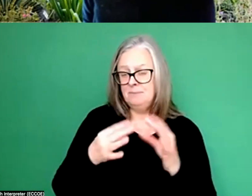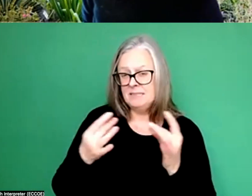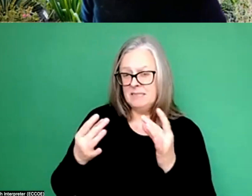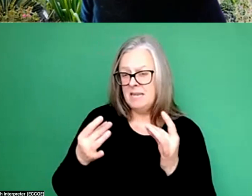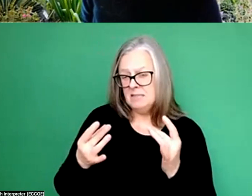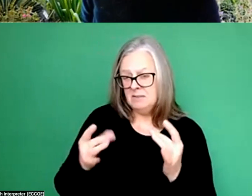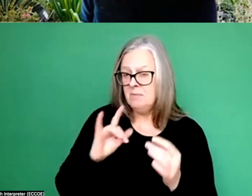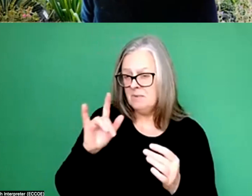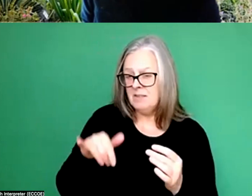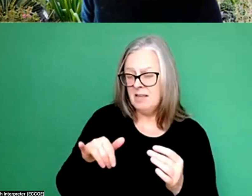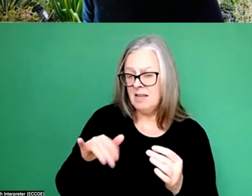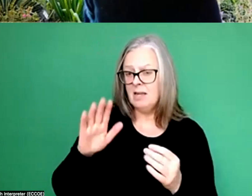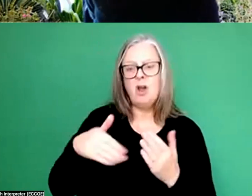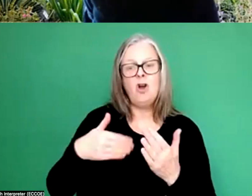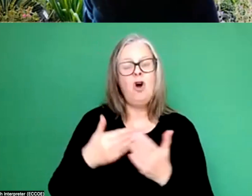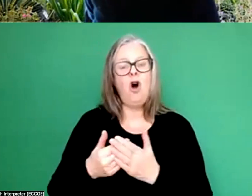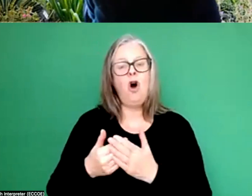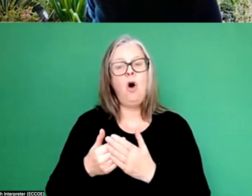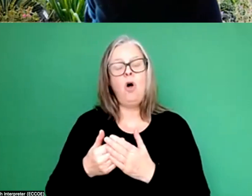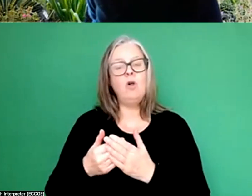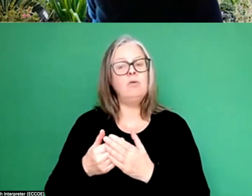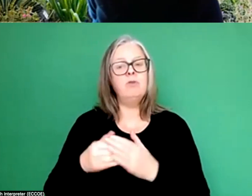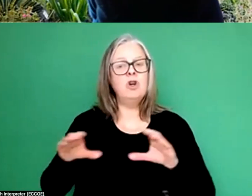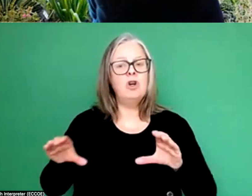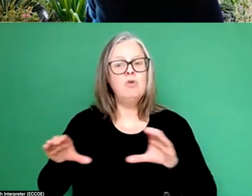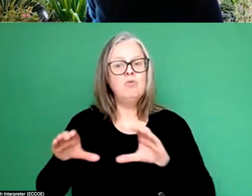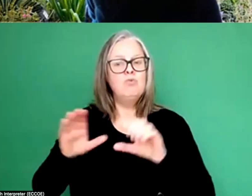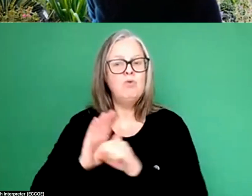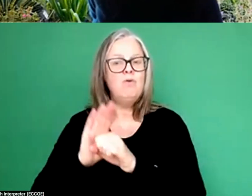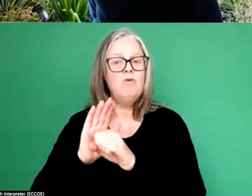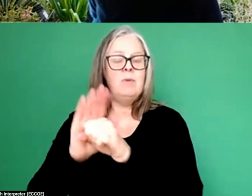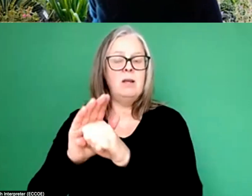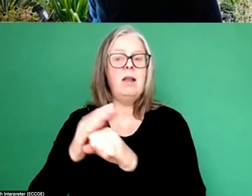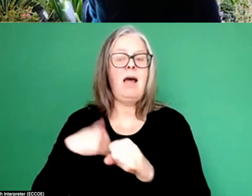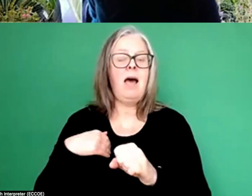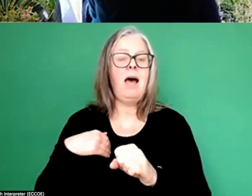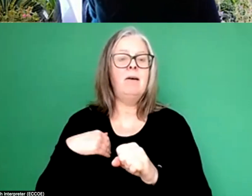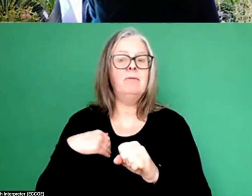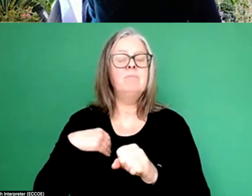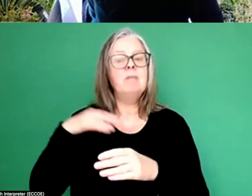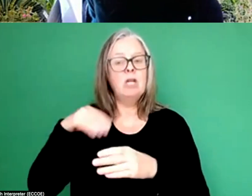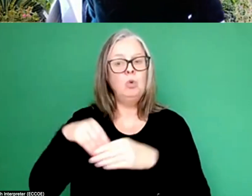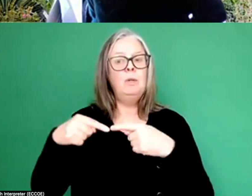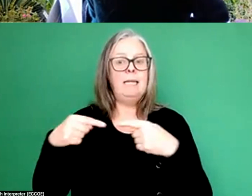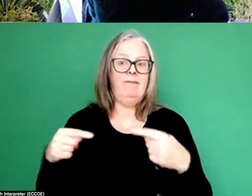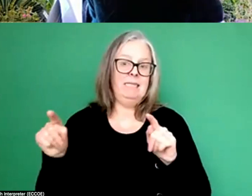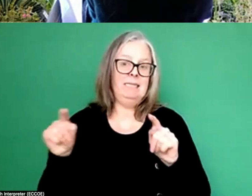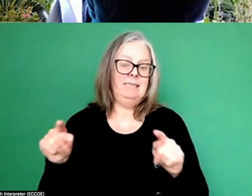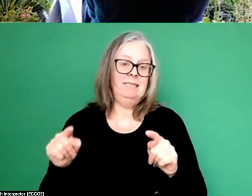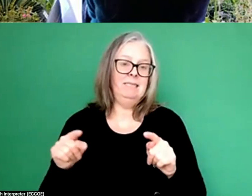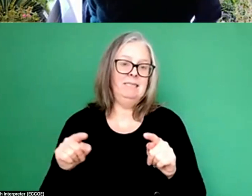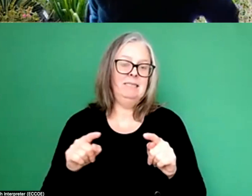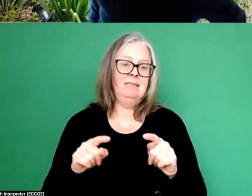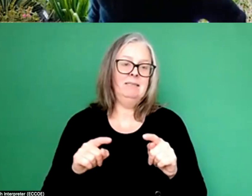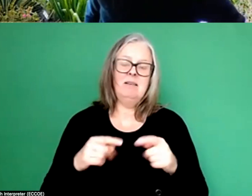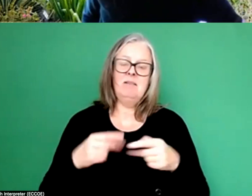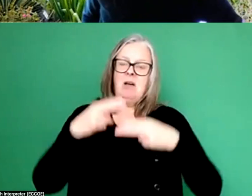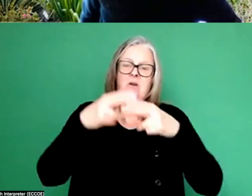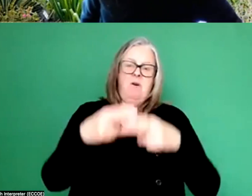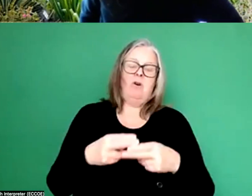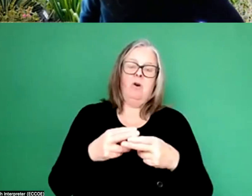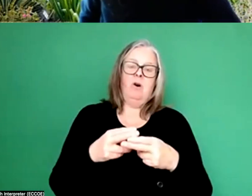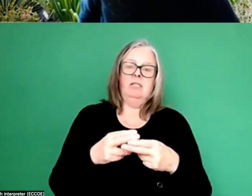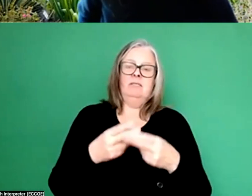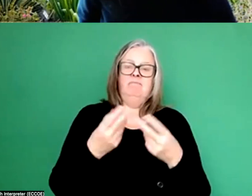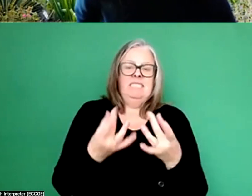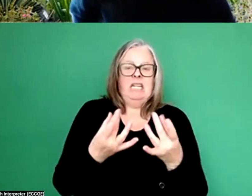those differences? You know what mean? I don't know. I don't necessarily see that as a tension. It's just more like, you